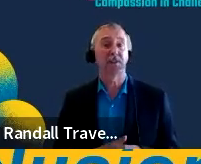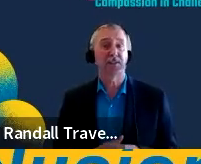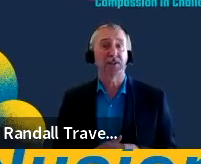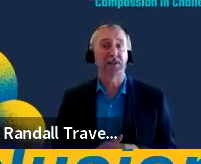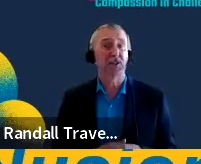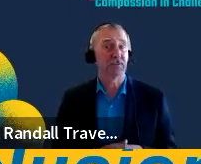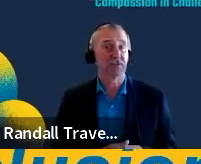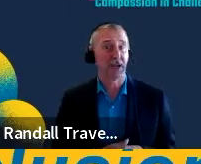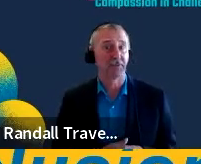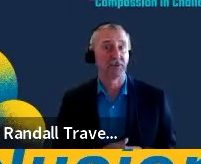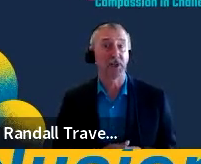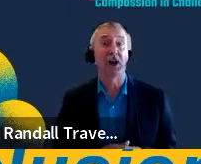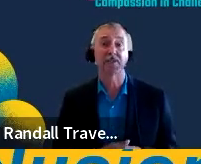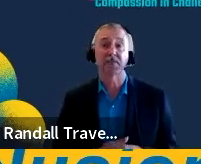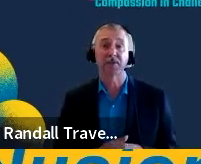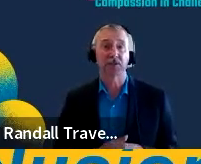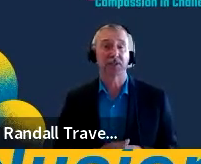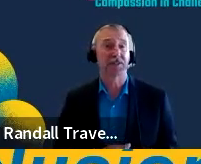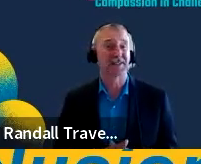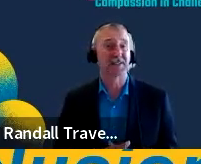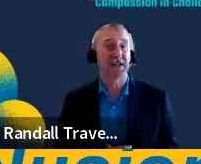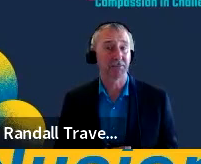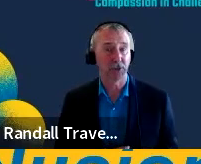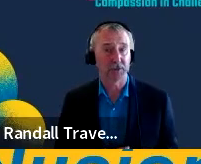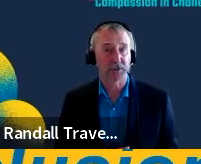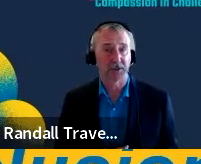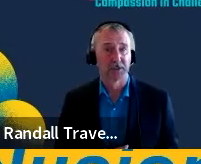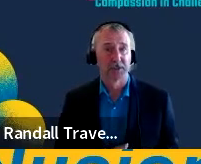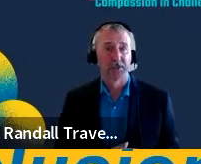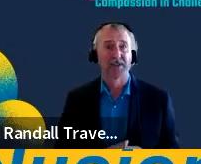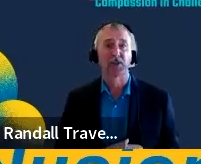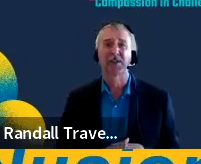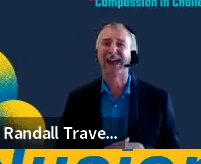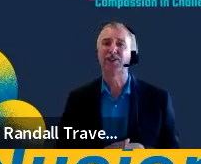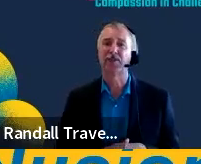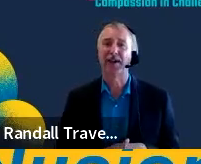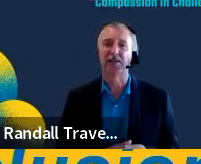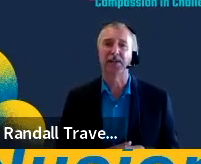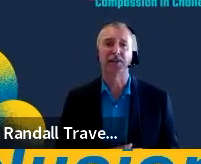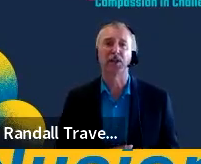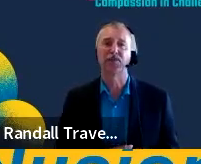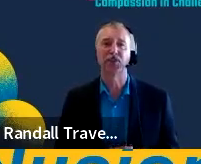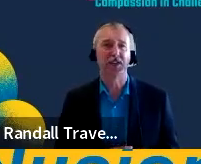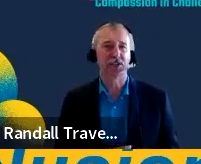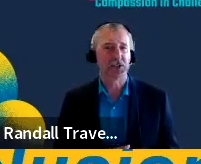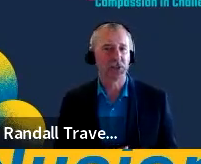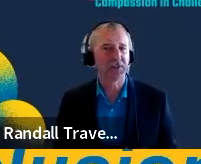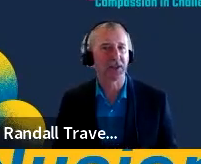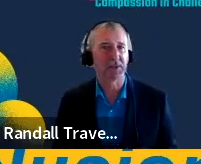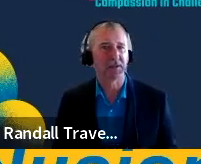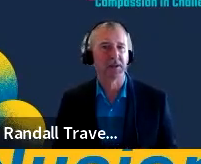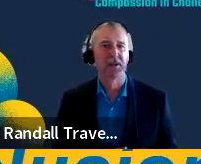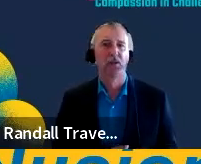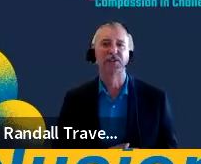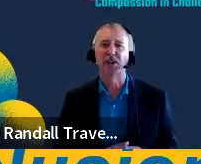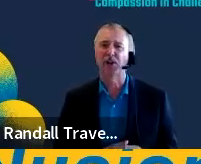Associate Vice President and Chief of Staff for the Office of Diversity at Texas A&M University, and served as adjunct faculty in the College of Education and Human